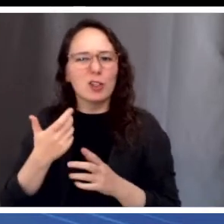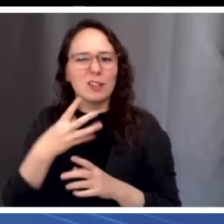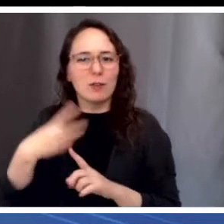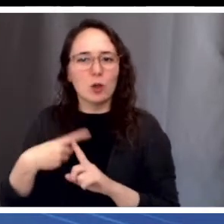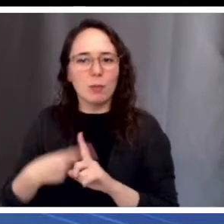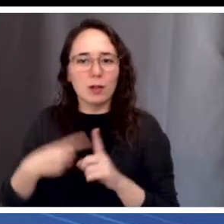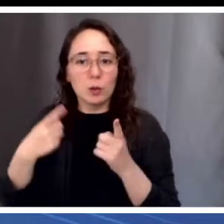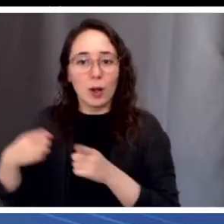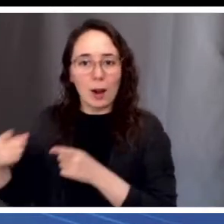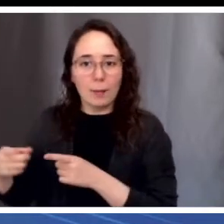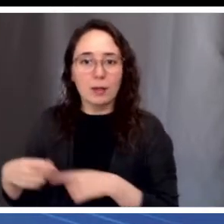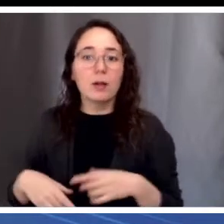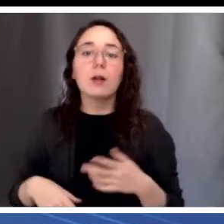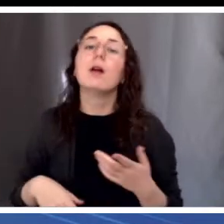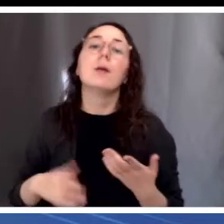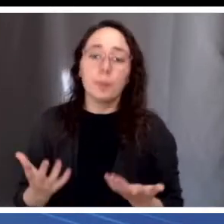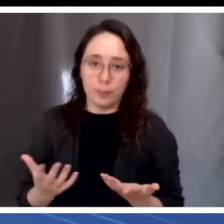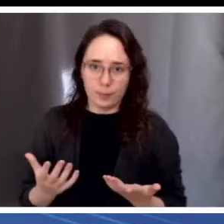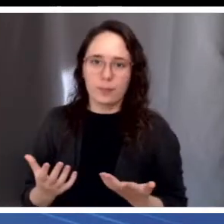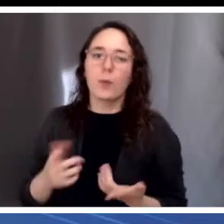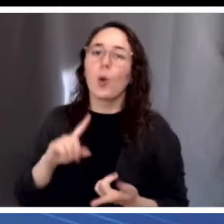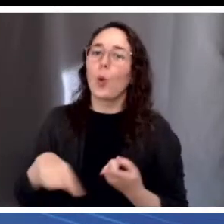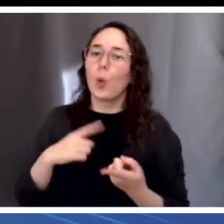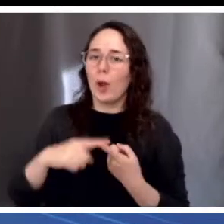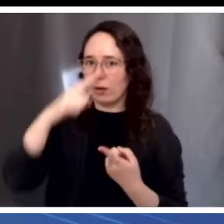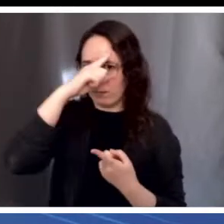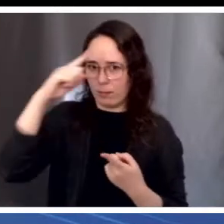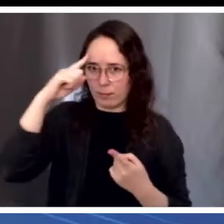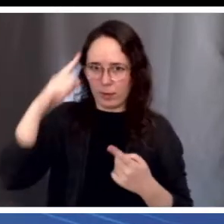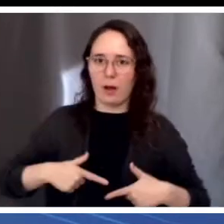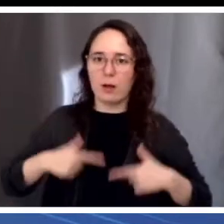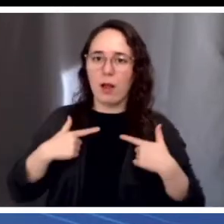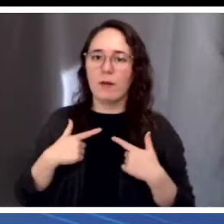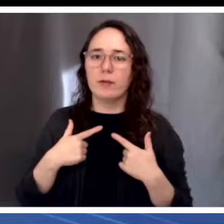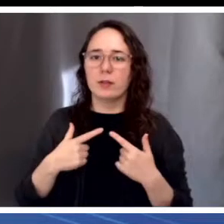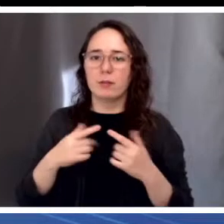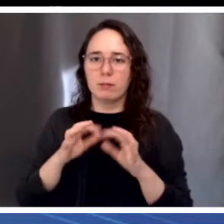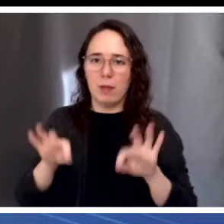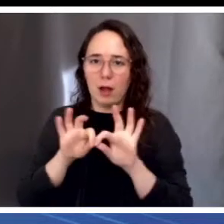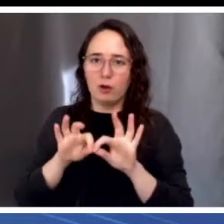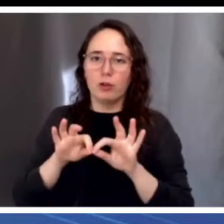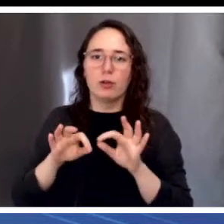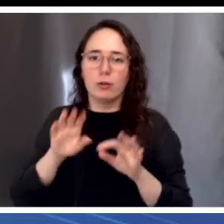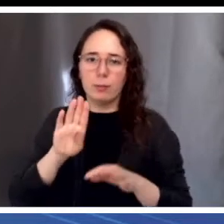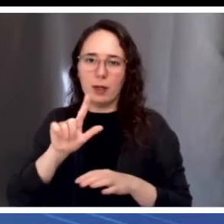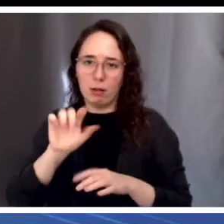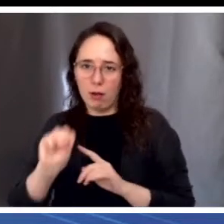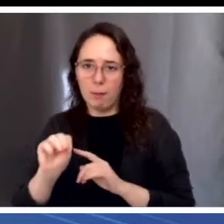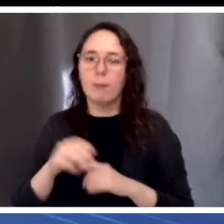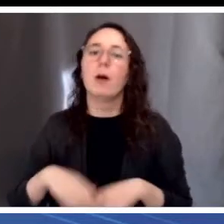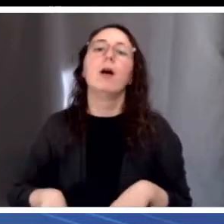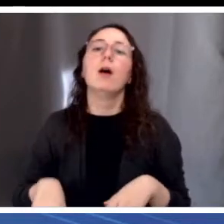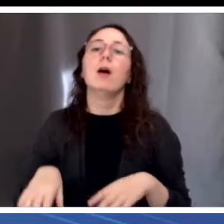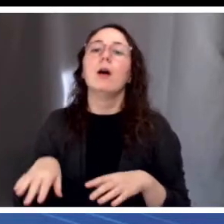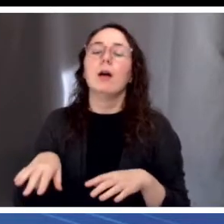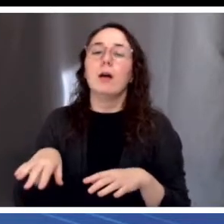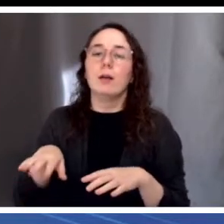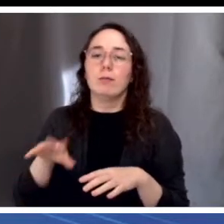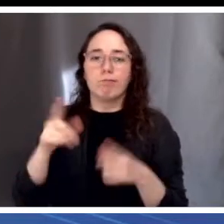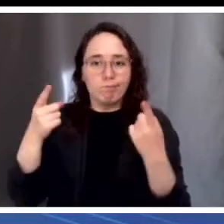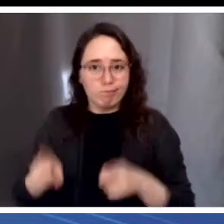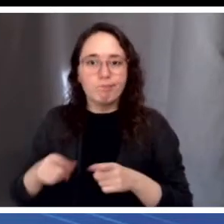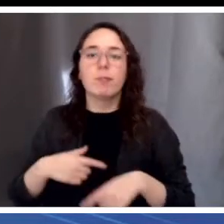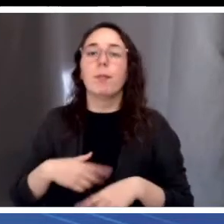when Black Lives Matter happened, and the advocacy around that, and the attention to diversity